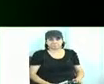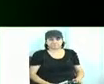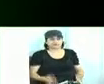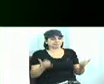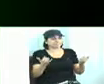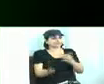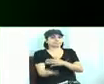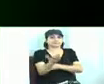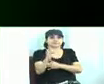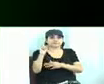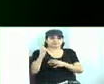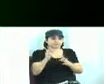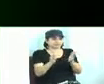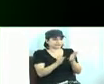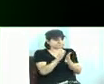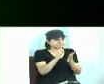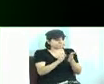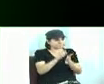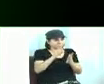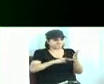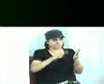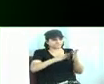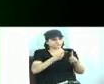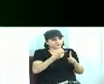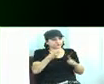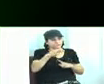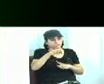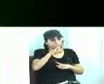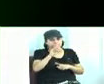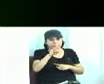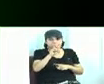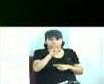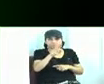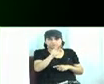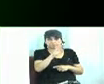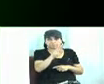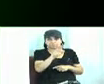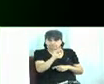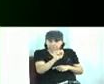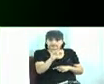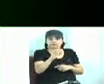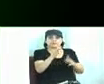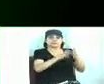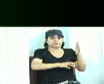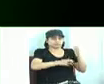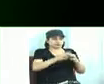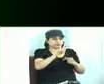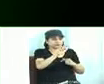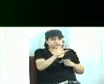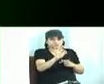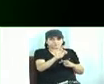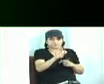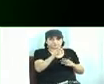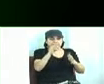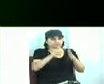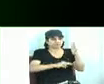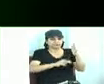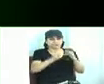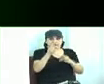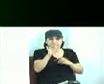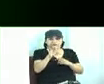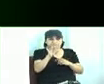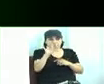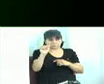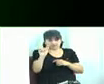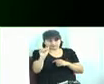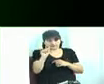This morning's first scripture reading is taken from Proverbs chapter 29, verse 18a from the King James